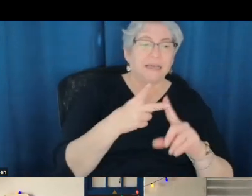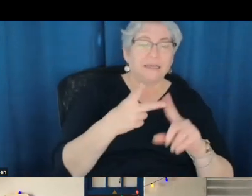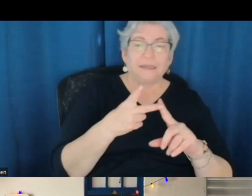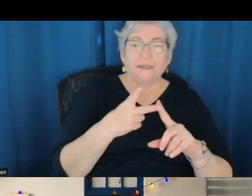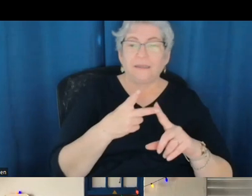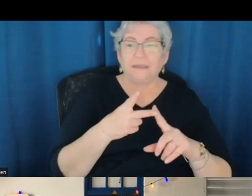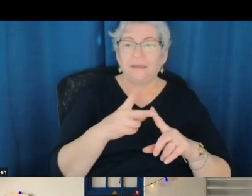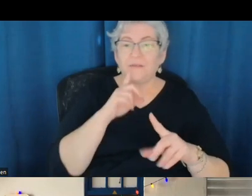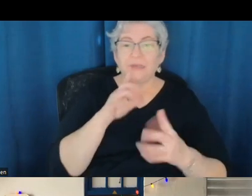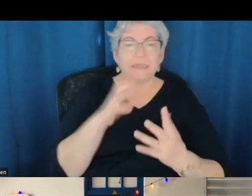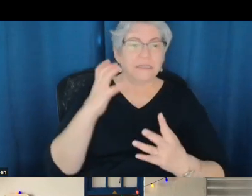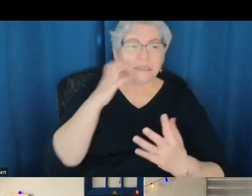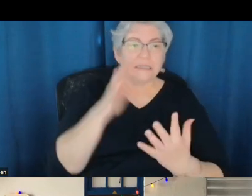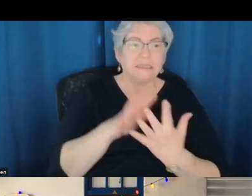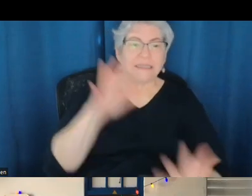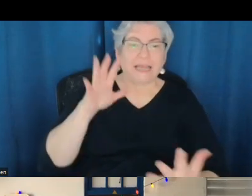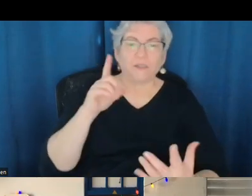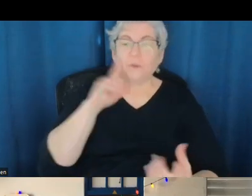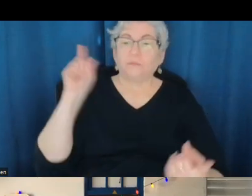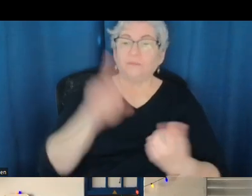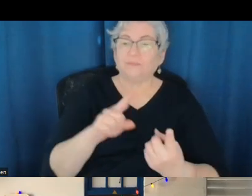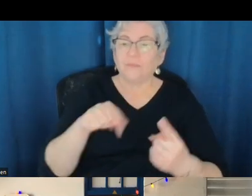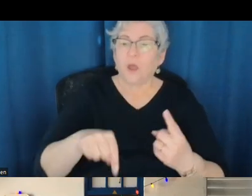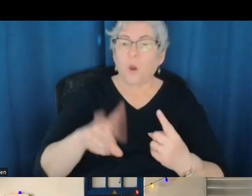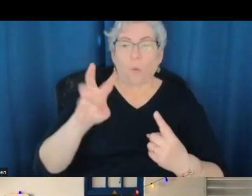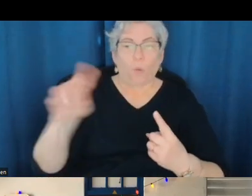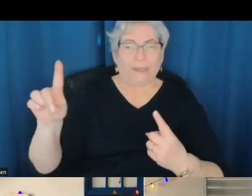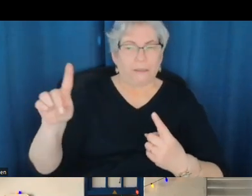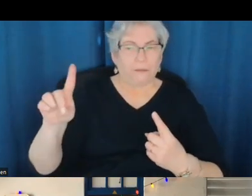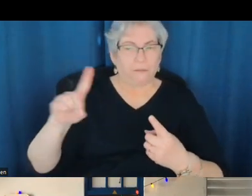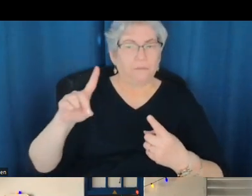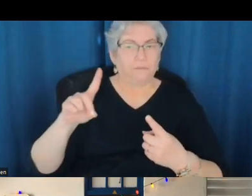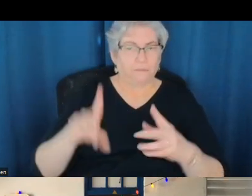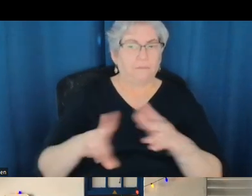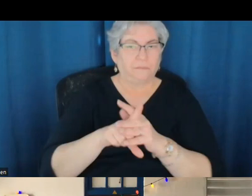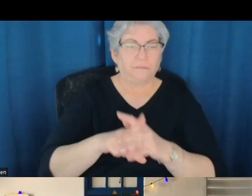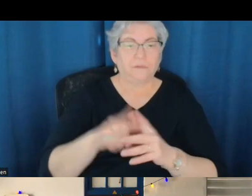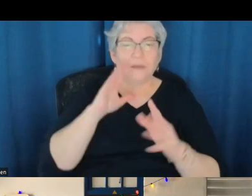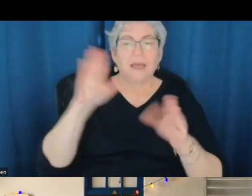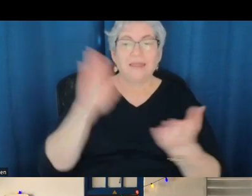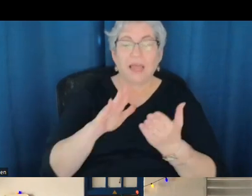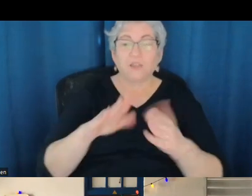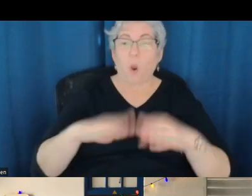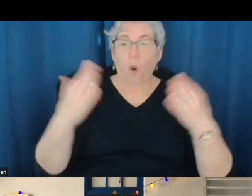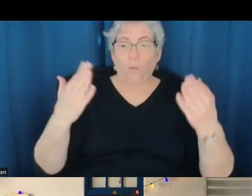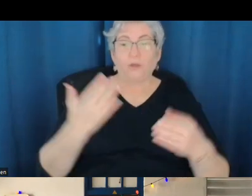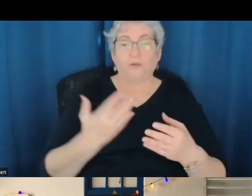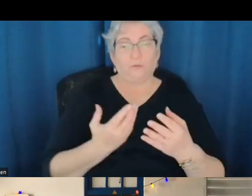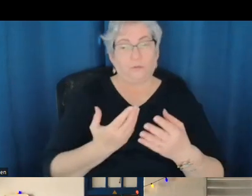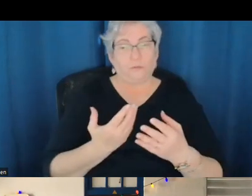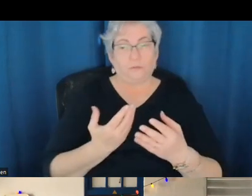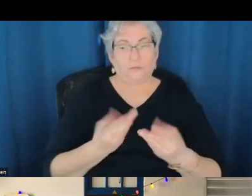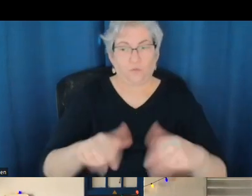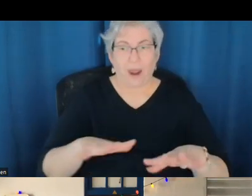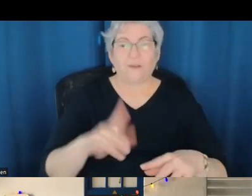dense layering will reduce your maintenance by shading out weed species. The less open ground available for seeds to germinate,